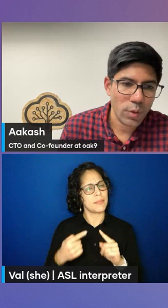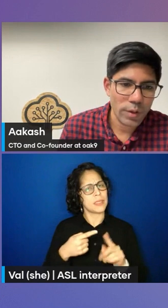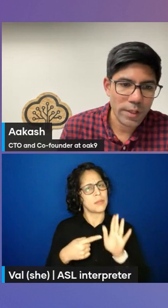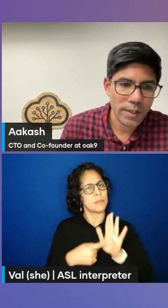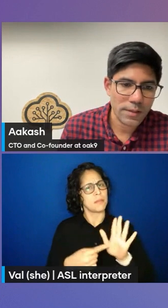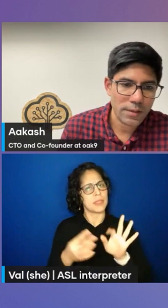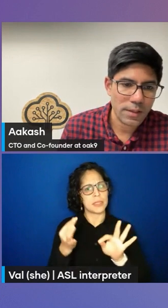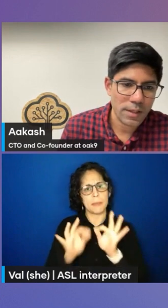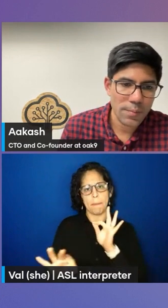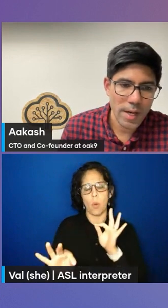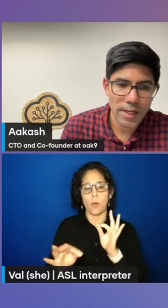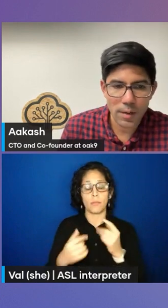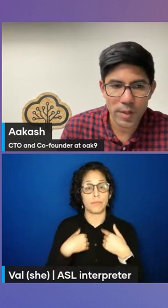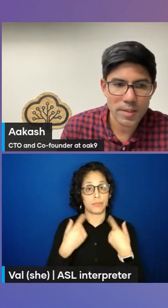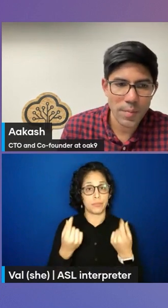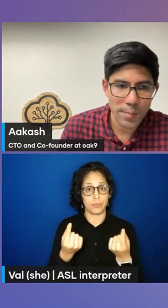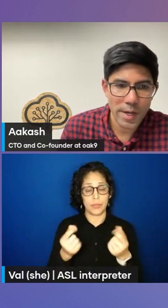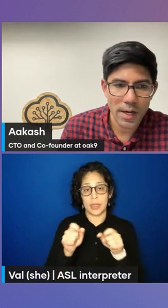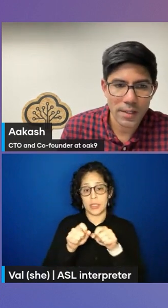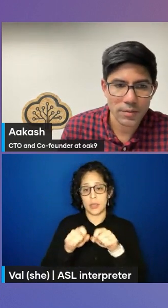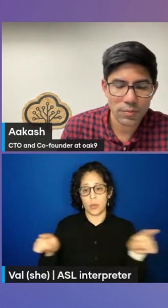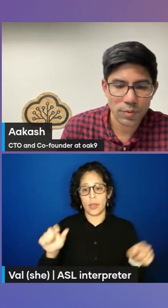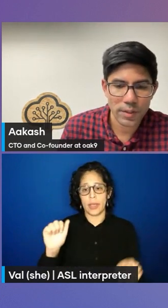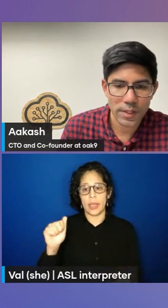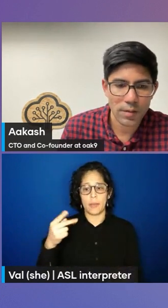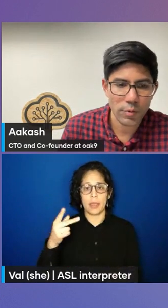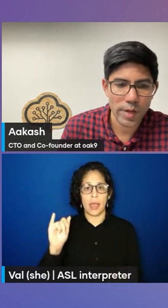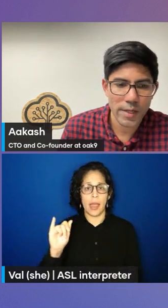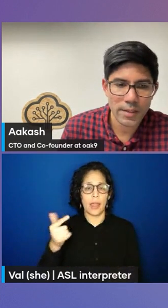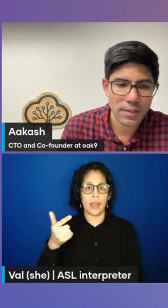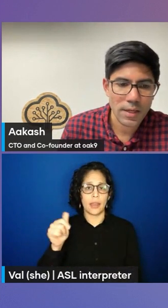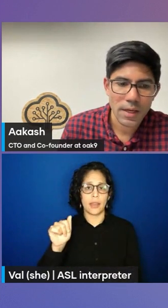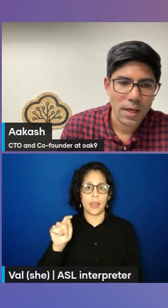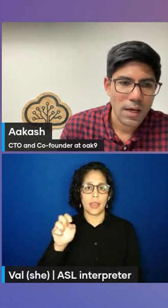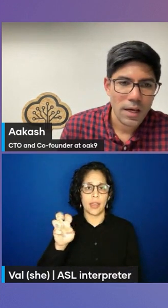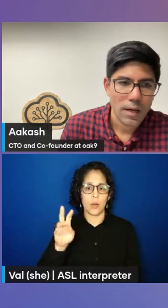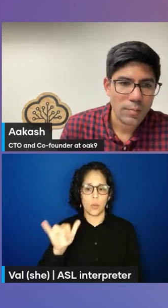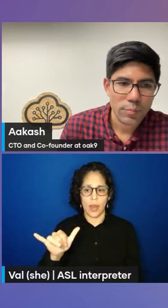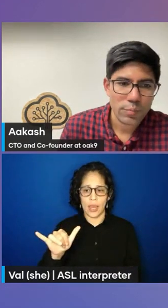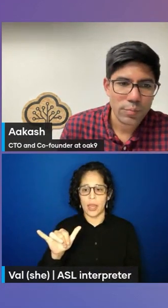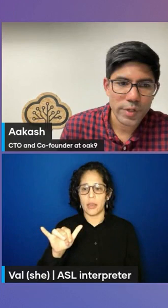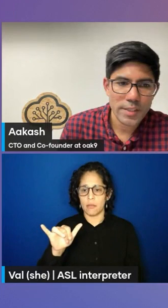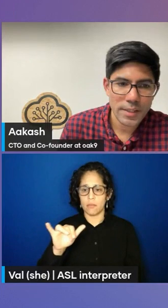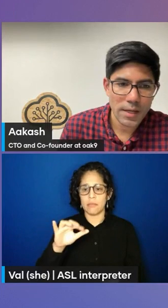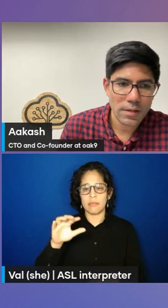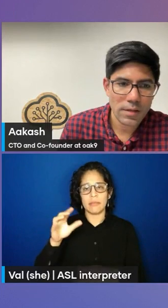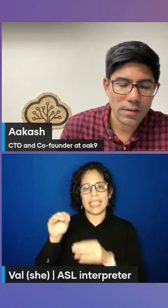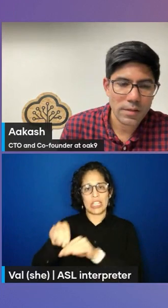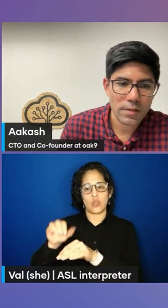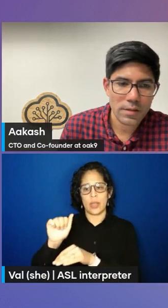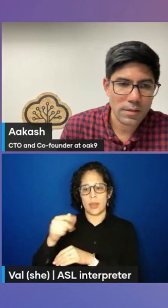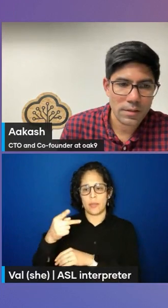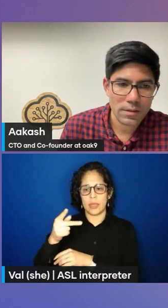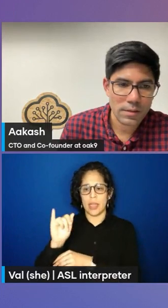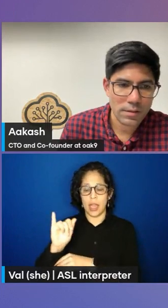I'm deploying an API gateway and some APIs within AWS. Pretty